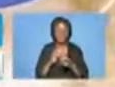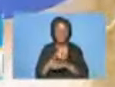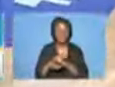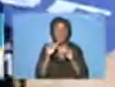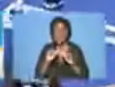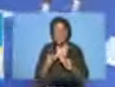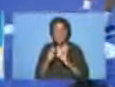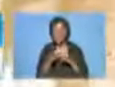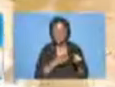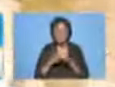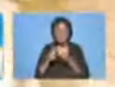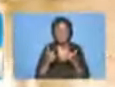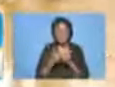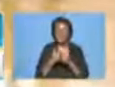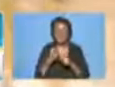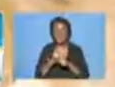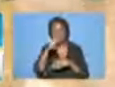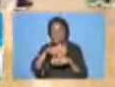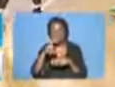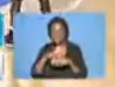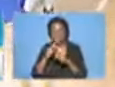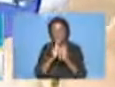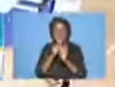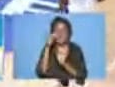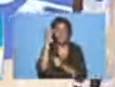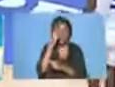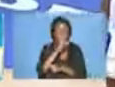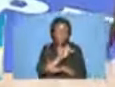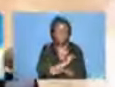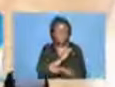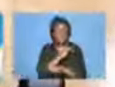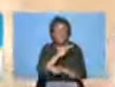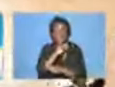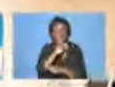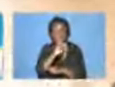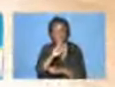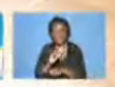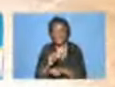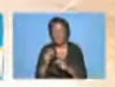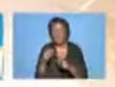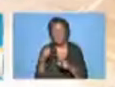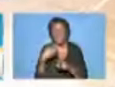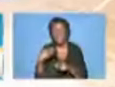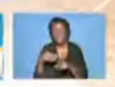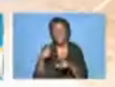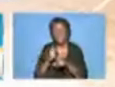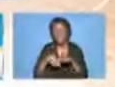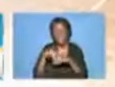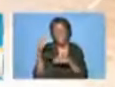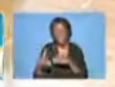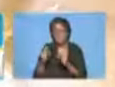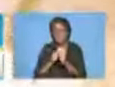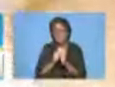able to dominate the game from inside with DeAndre Ayton and with the outside shooting of Buddy Hield and Eric Gordon. Bahamas